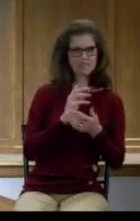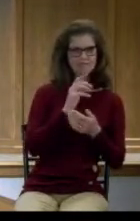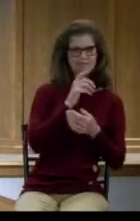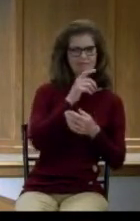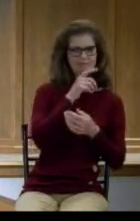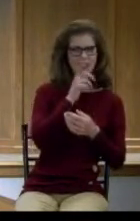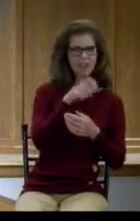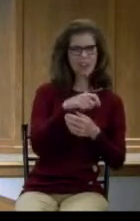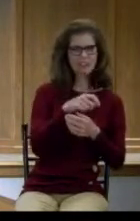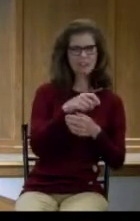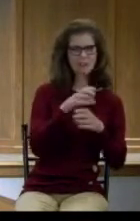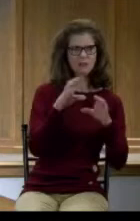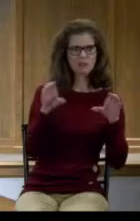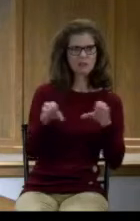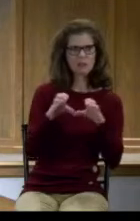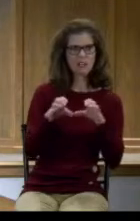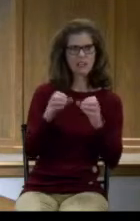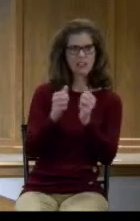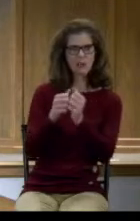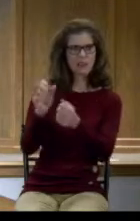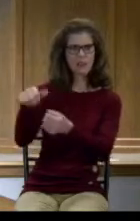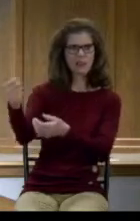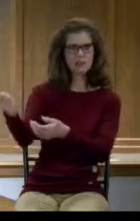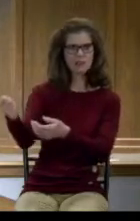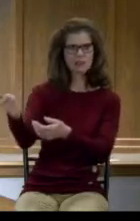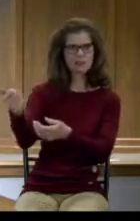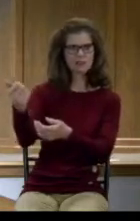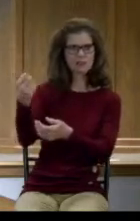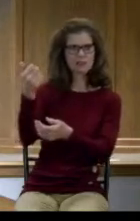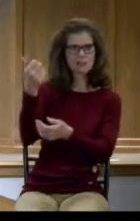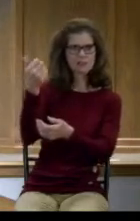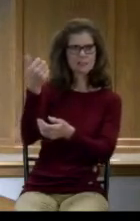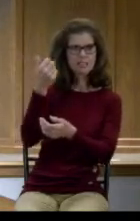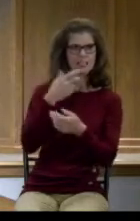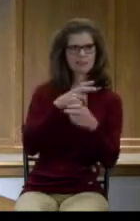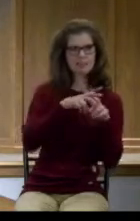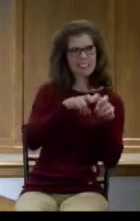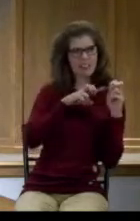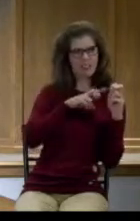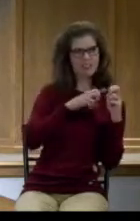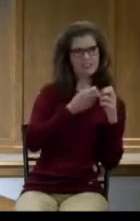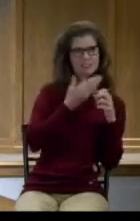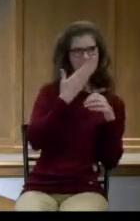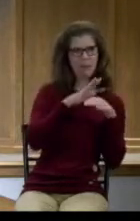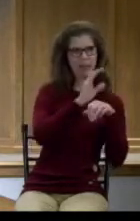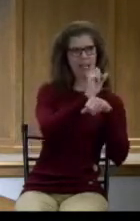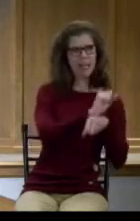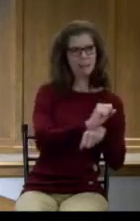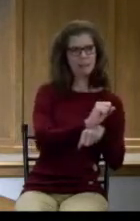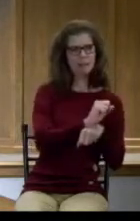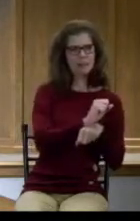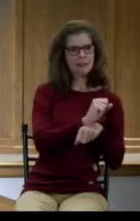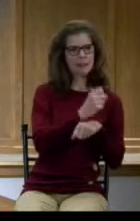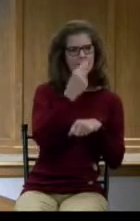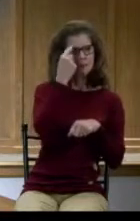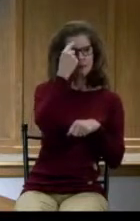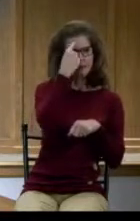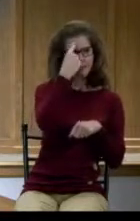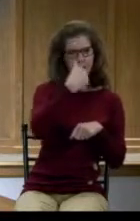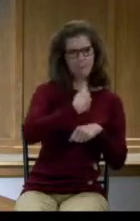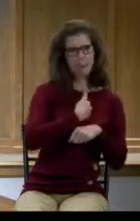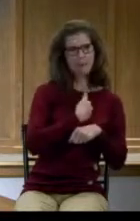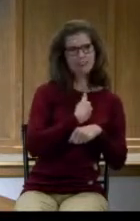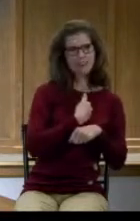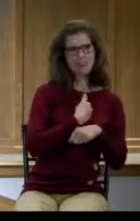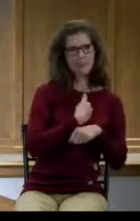and you've got used to a life where all you can think about is yourself, and so now you have this super bad habit of thinking about yourself first.